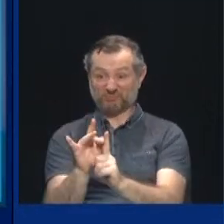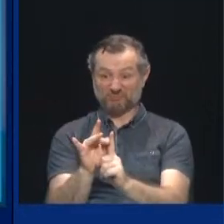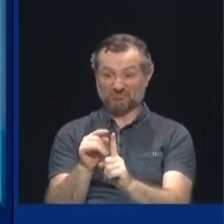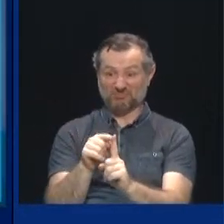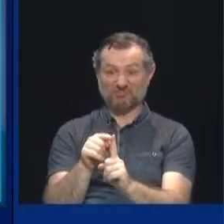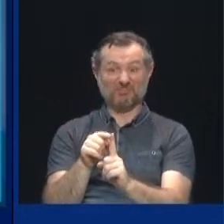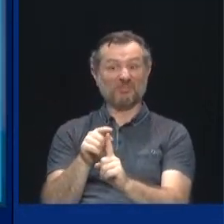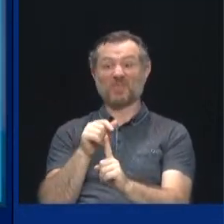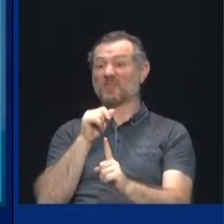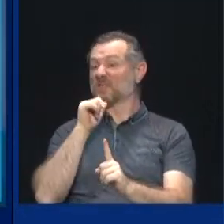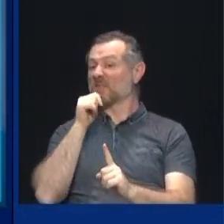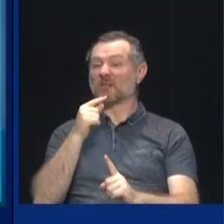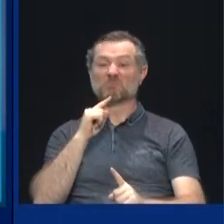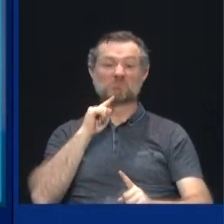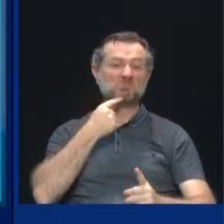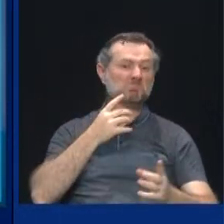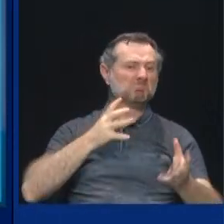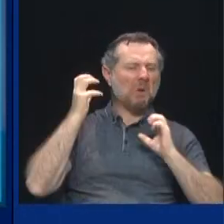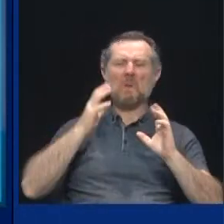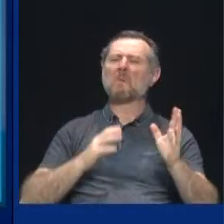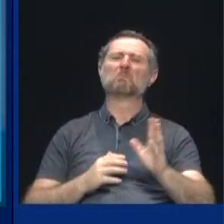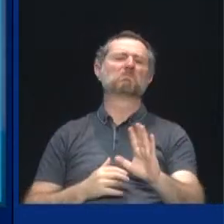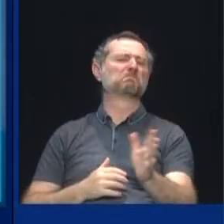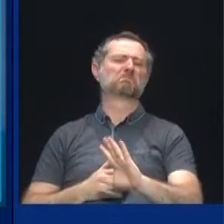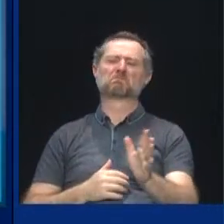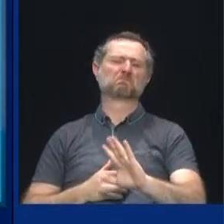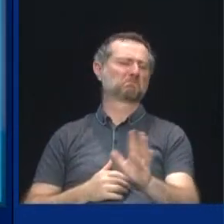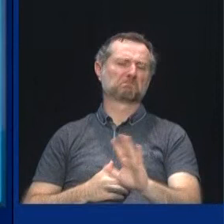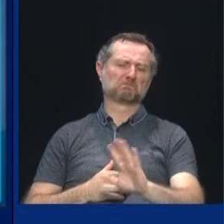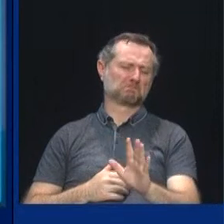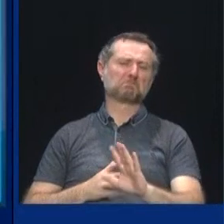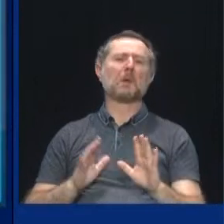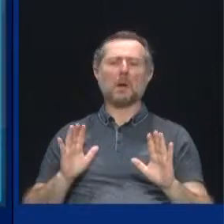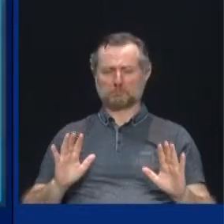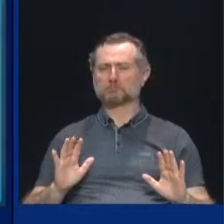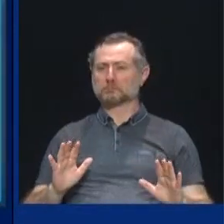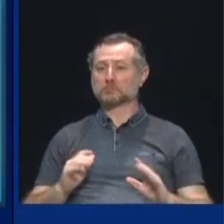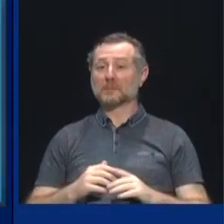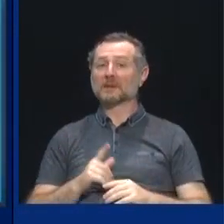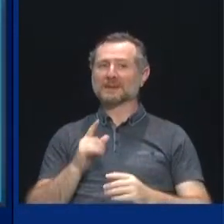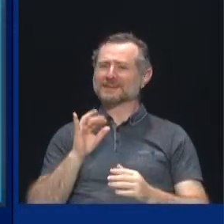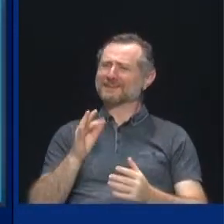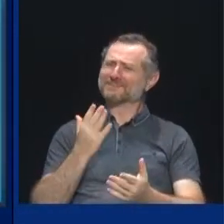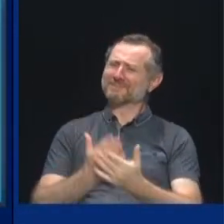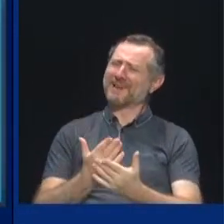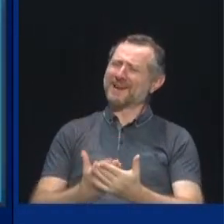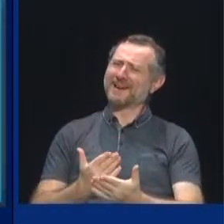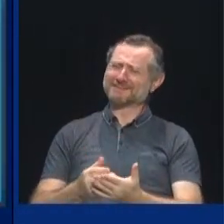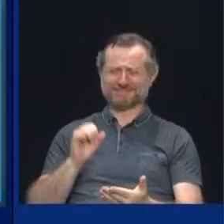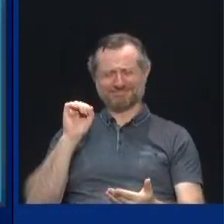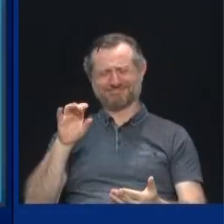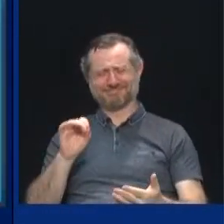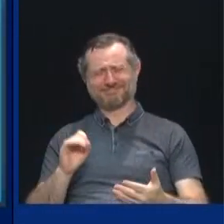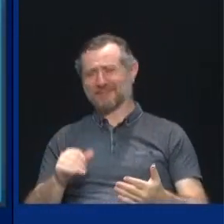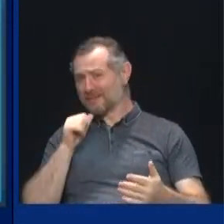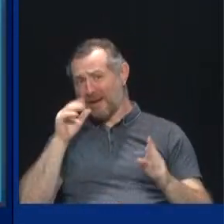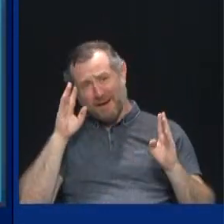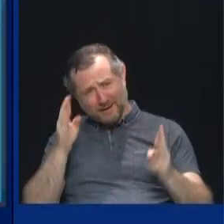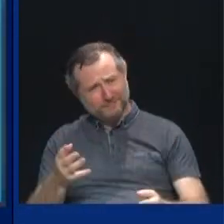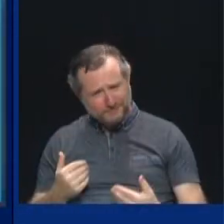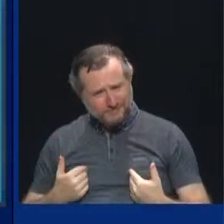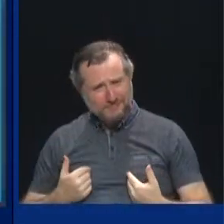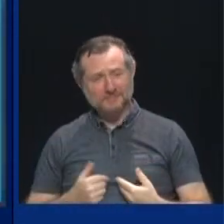as severe and you're not hospitalized. Those are facts. What we're looking at